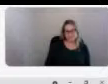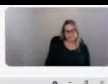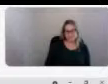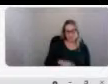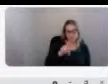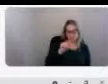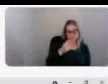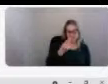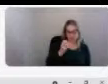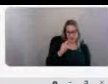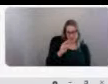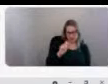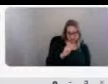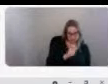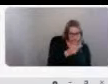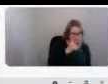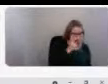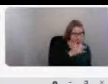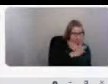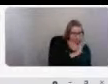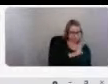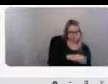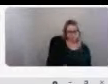thomas ellen can you hear